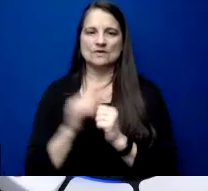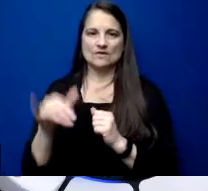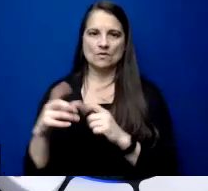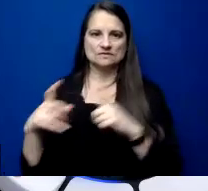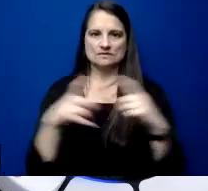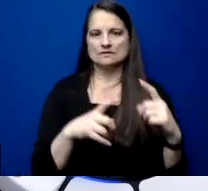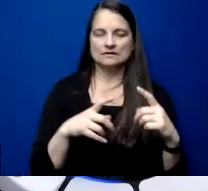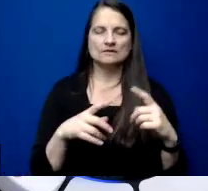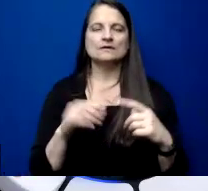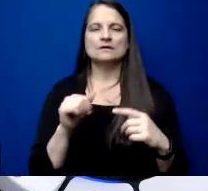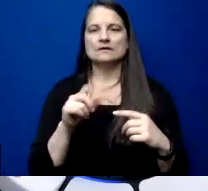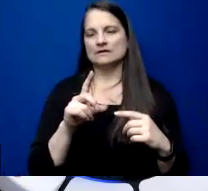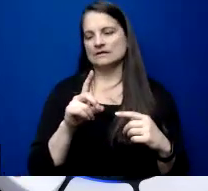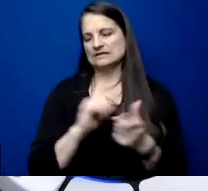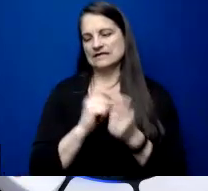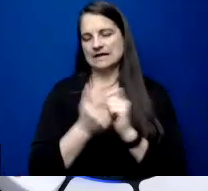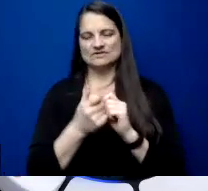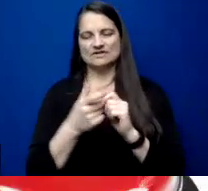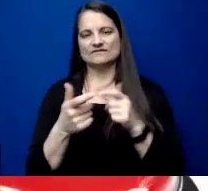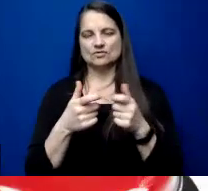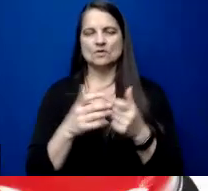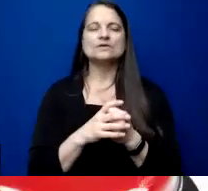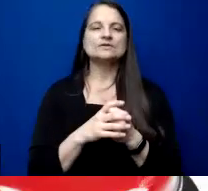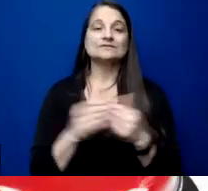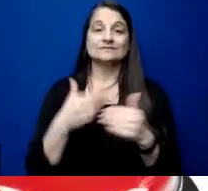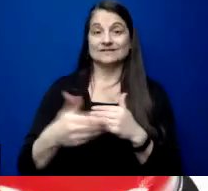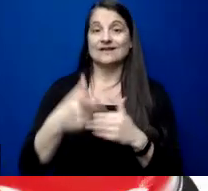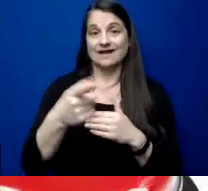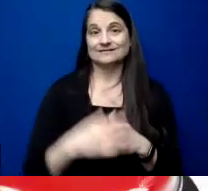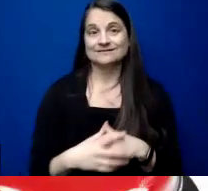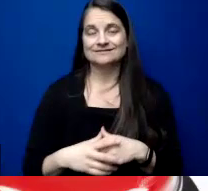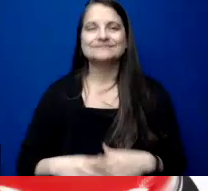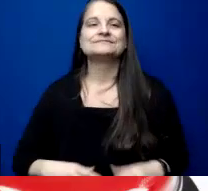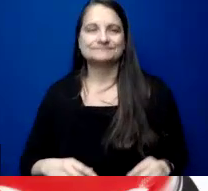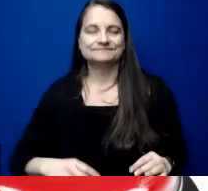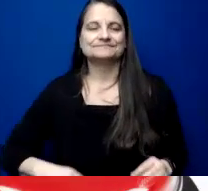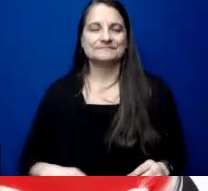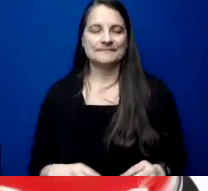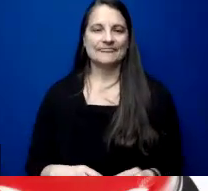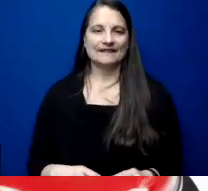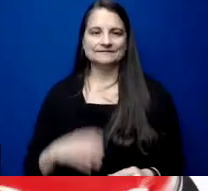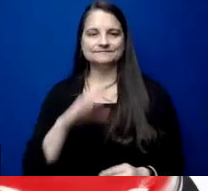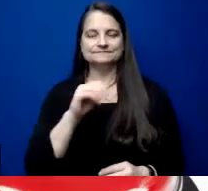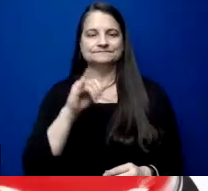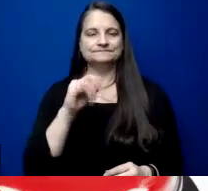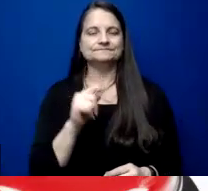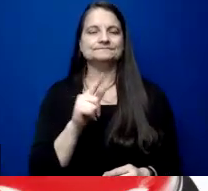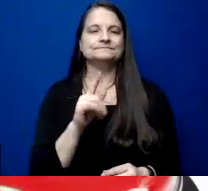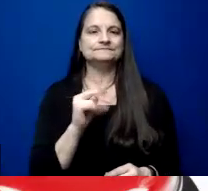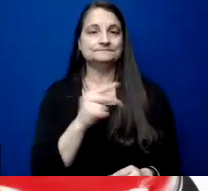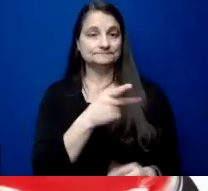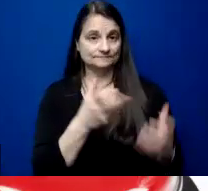is actually the next screen that we have. If you wanted to switch over to that, and Caitlin, if you want to go over the types of